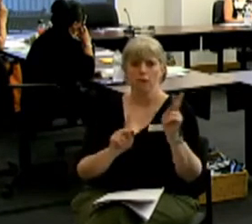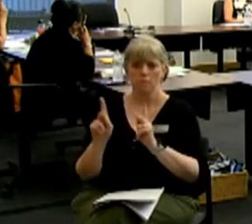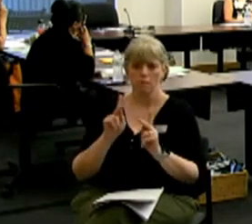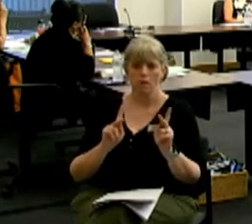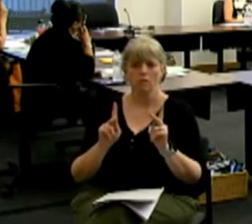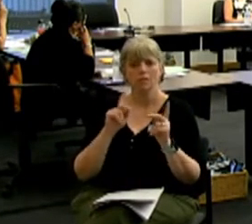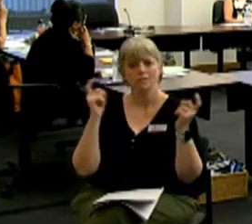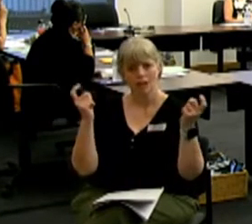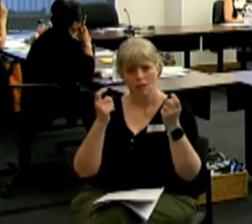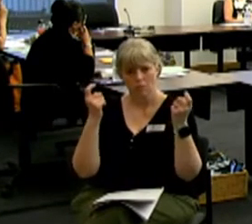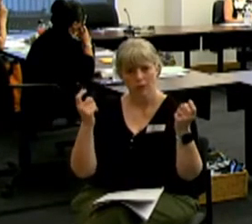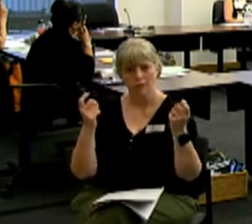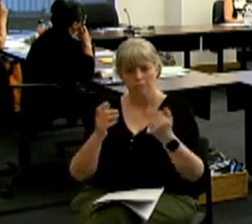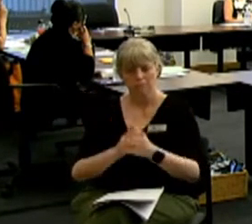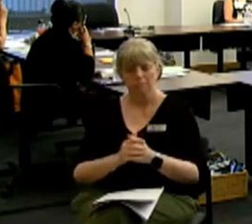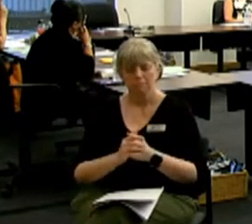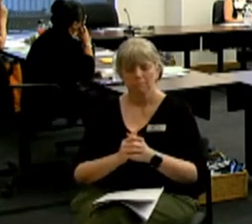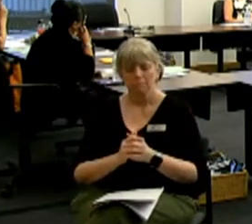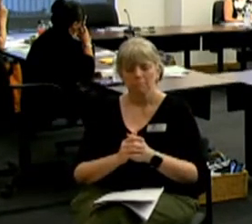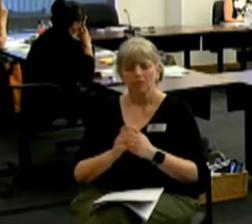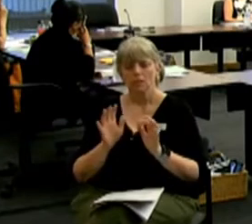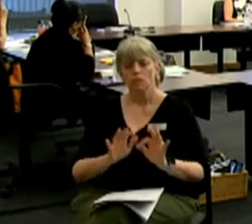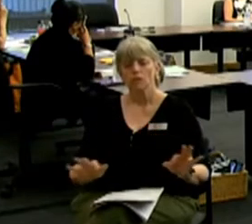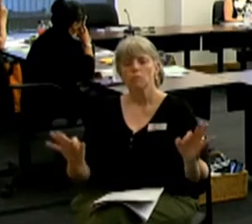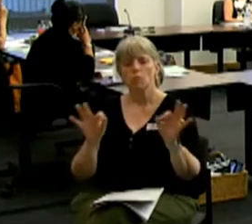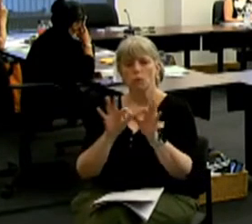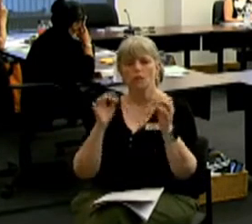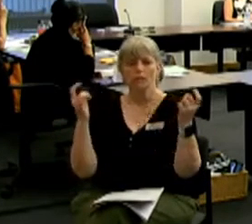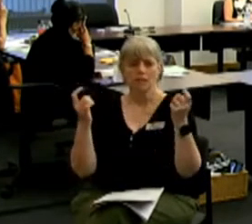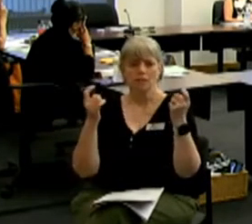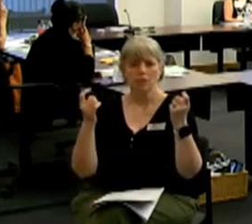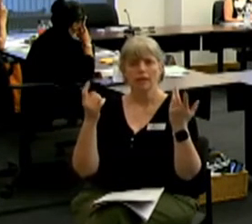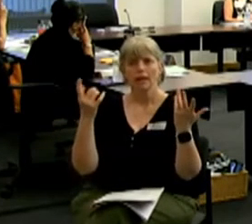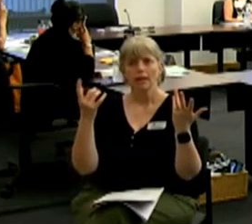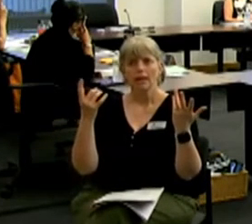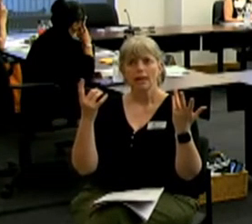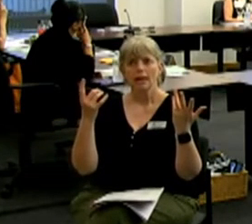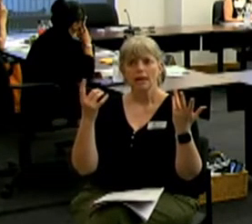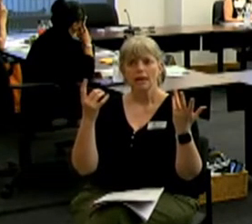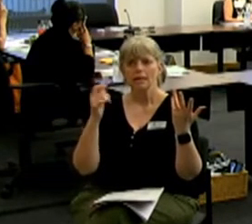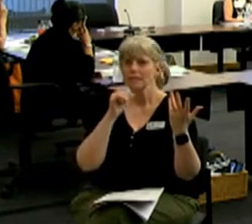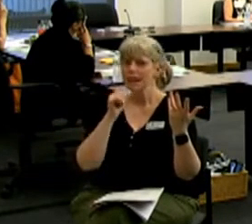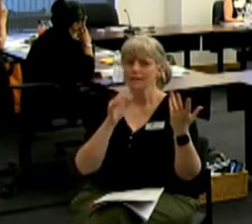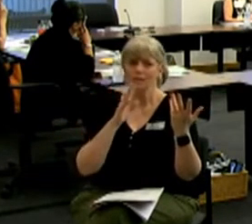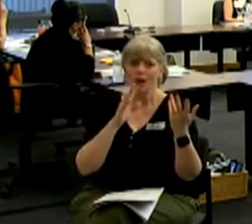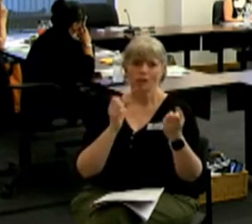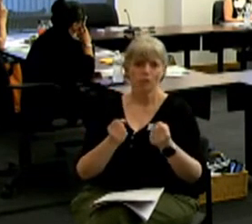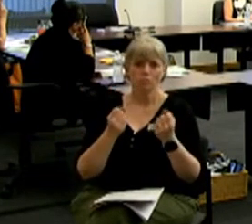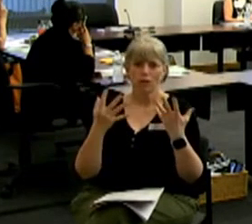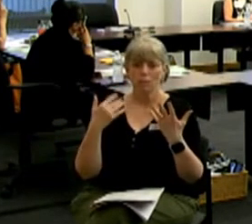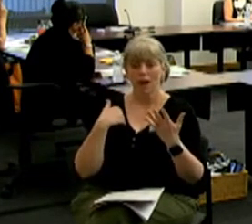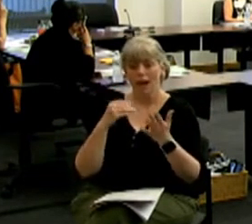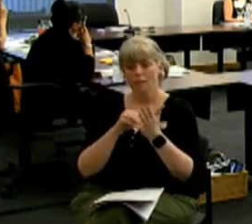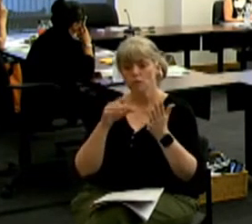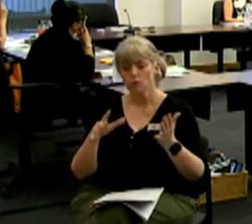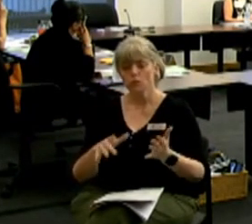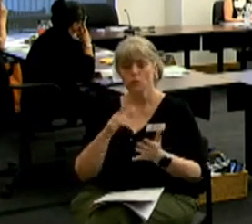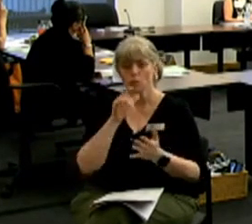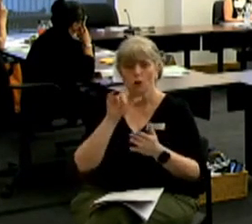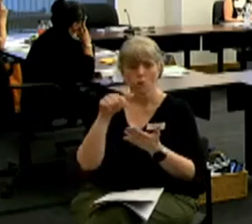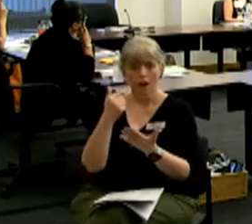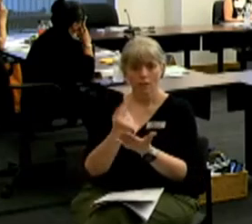to celebrate. It's so important to be able to celebrate. Not to go too long, but I have students